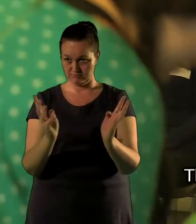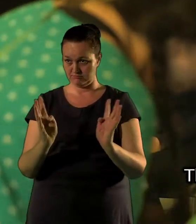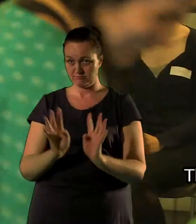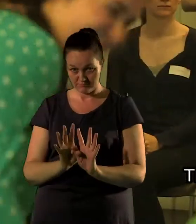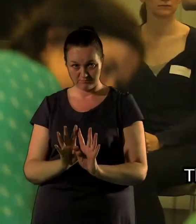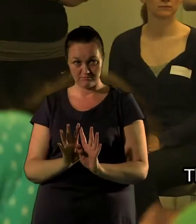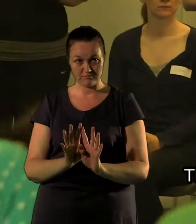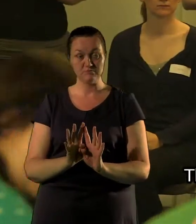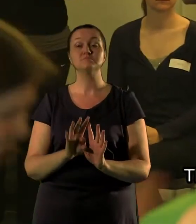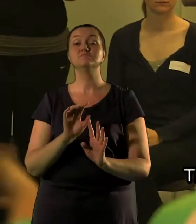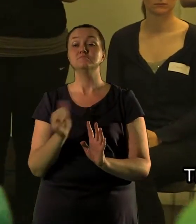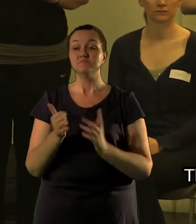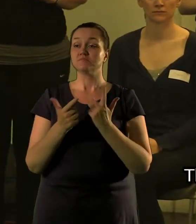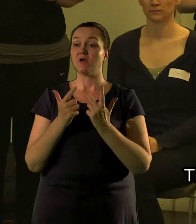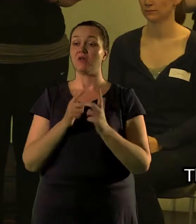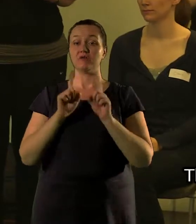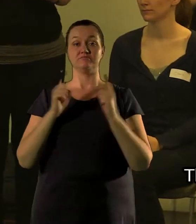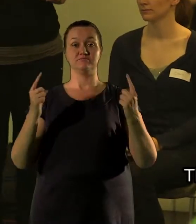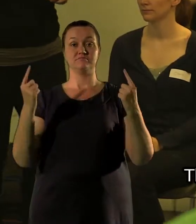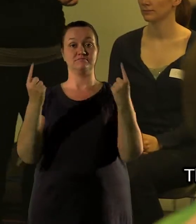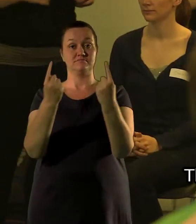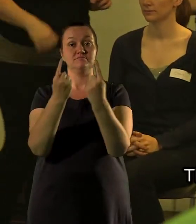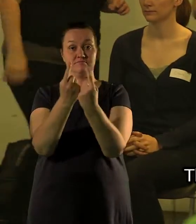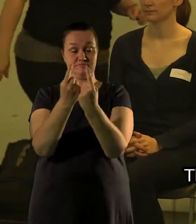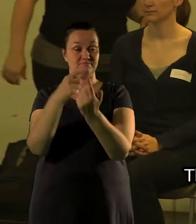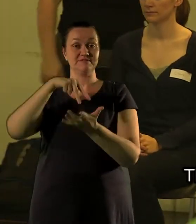of us, we go behind a chair, stand behind a chair.